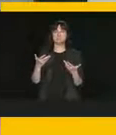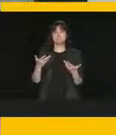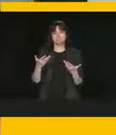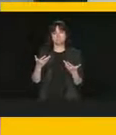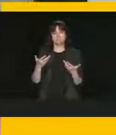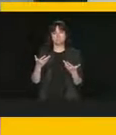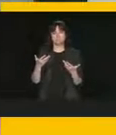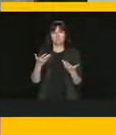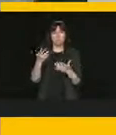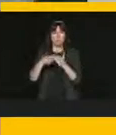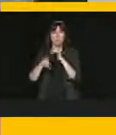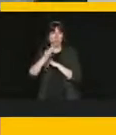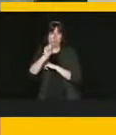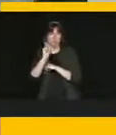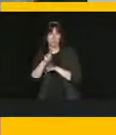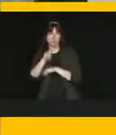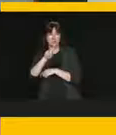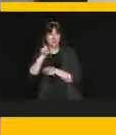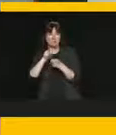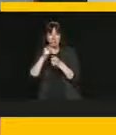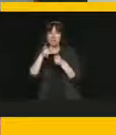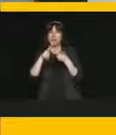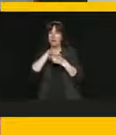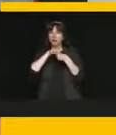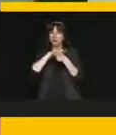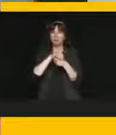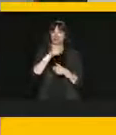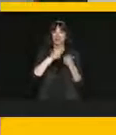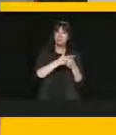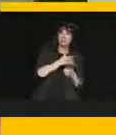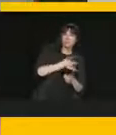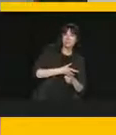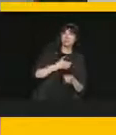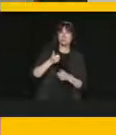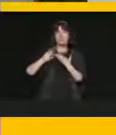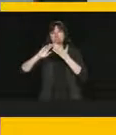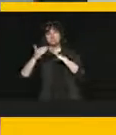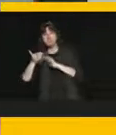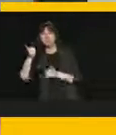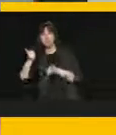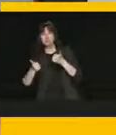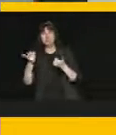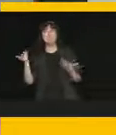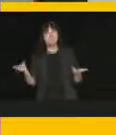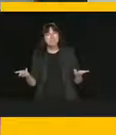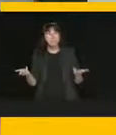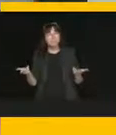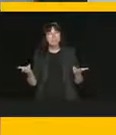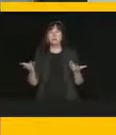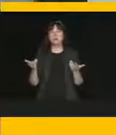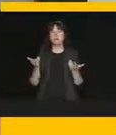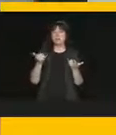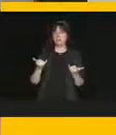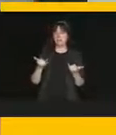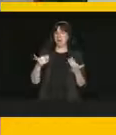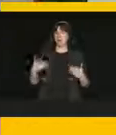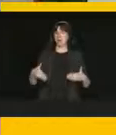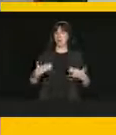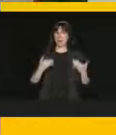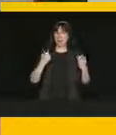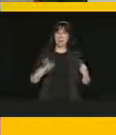which region you're talking about. Well, I mean right across the country. Well, I can tell you that